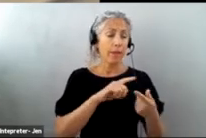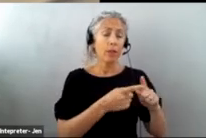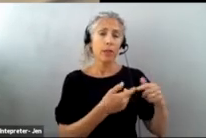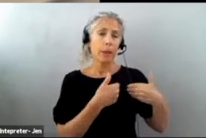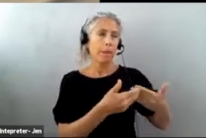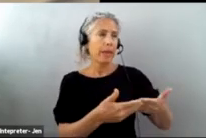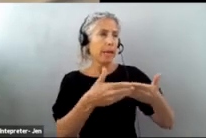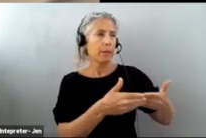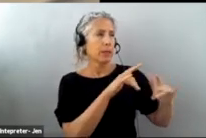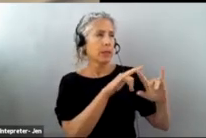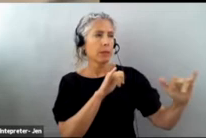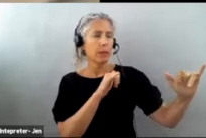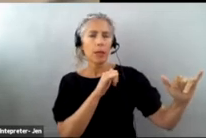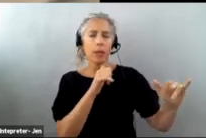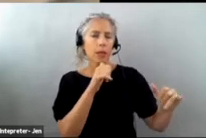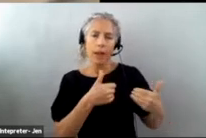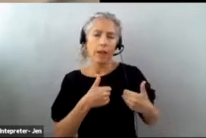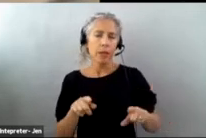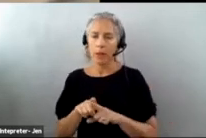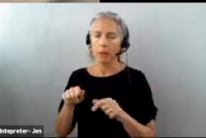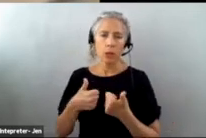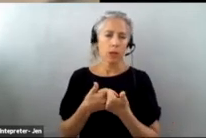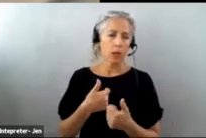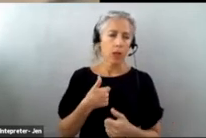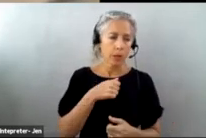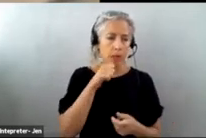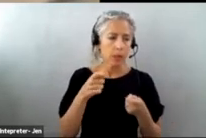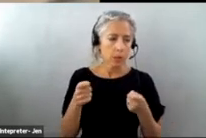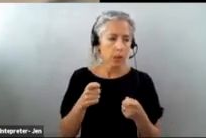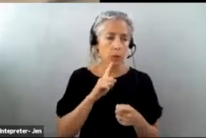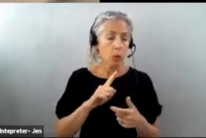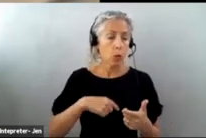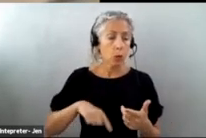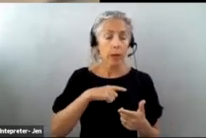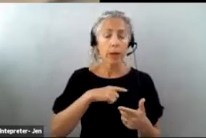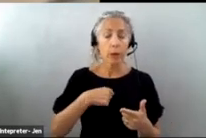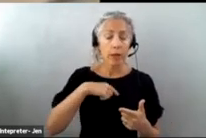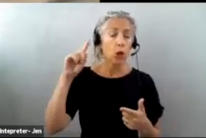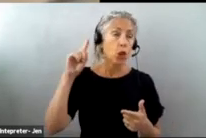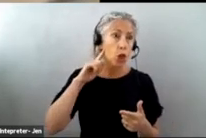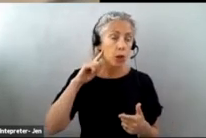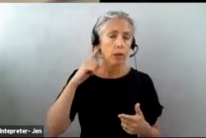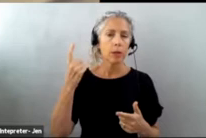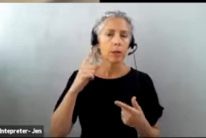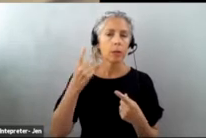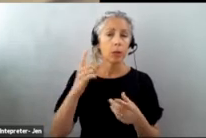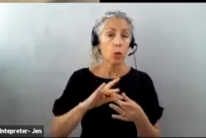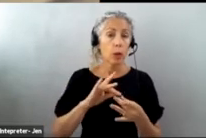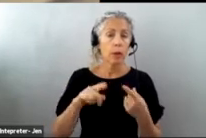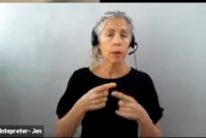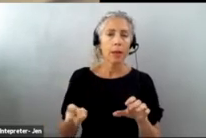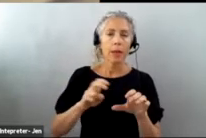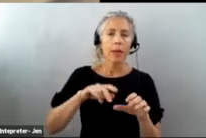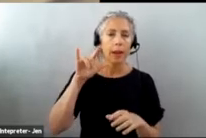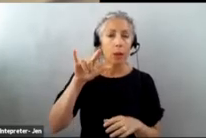babies at the same time weren't dealing with. I'm sure that we've all heard there's a story about getting on an airplane